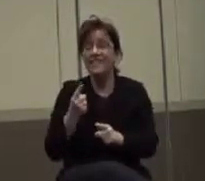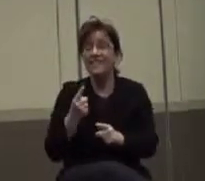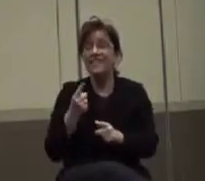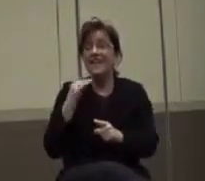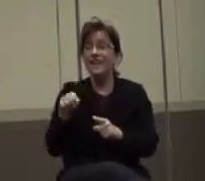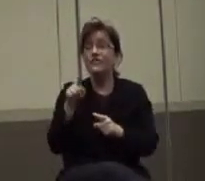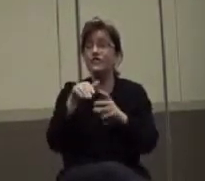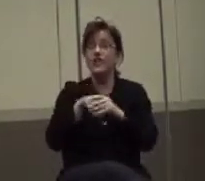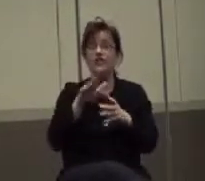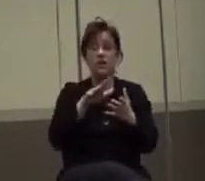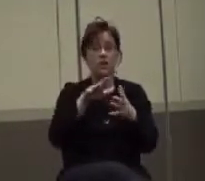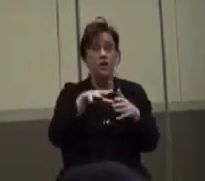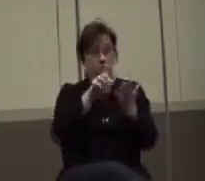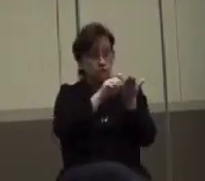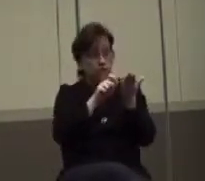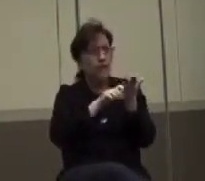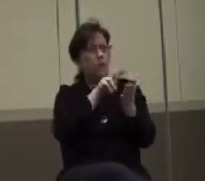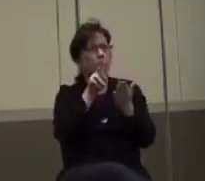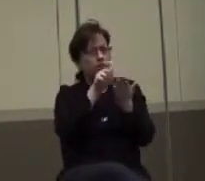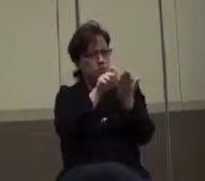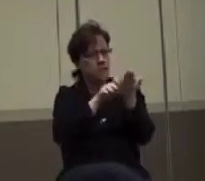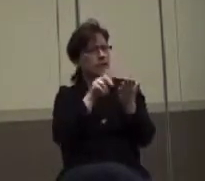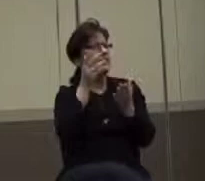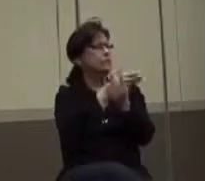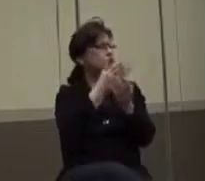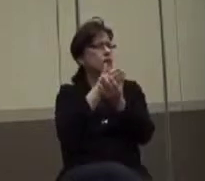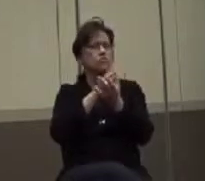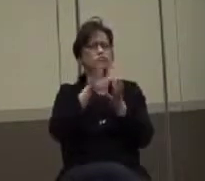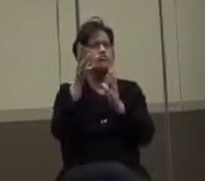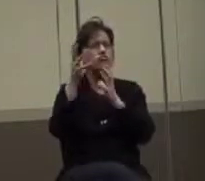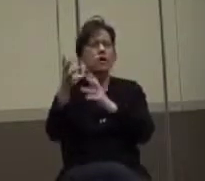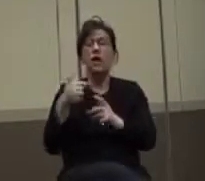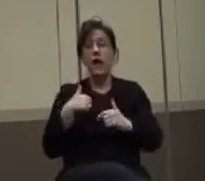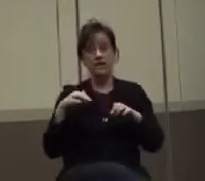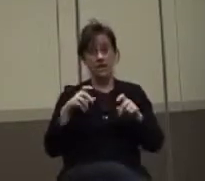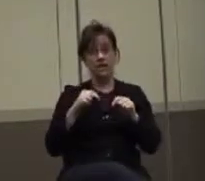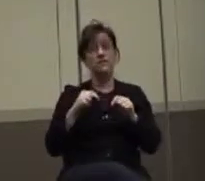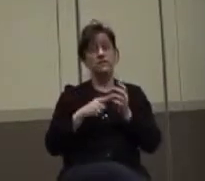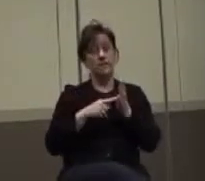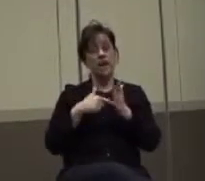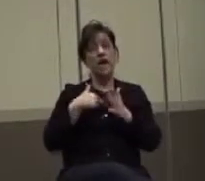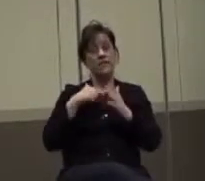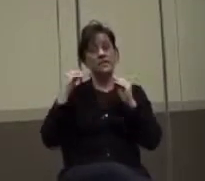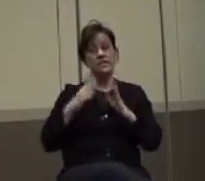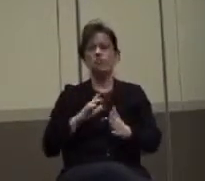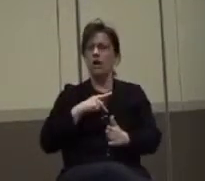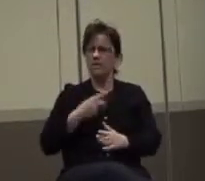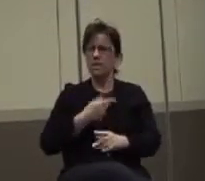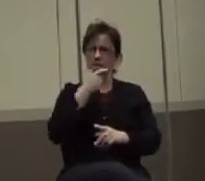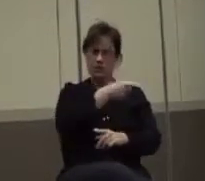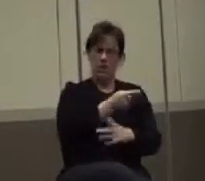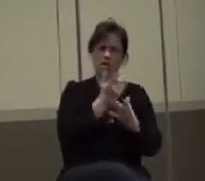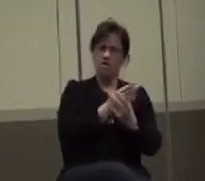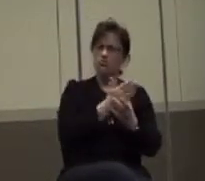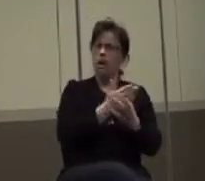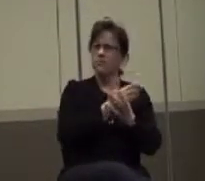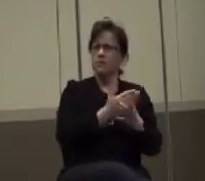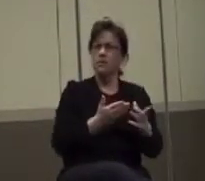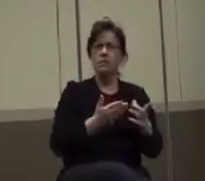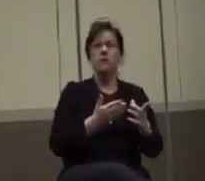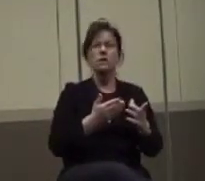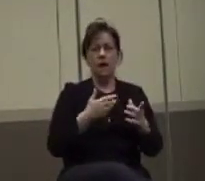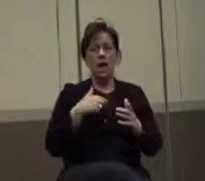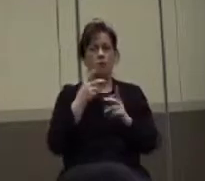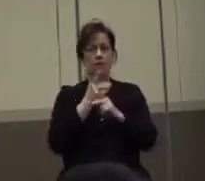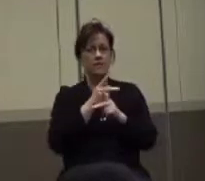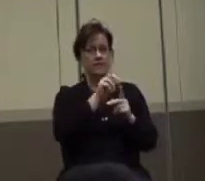on disruption, and I actually do this sometimes. If I've got a teacher who's especially upset because this kid is disruptive, I will keep data on the kid